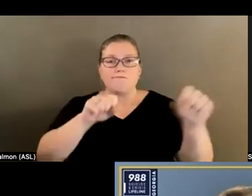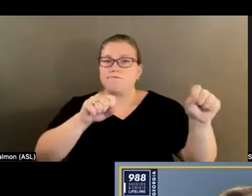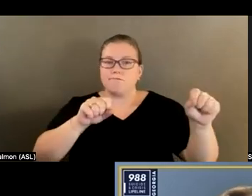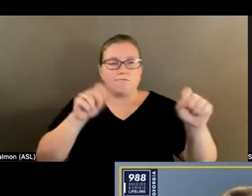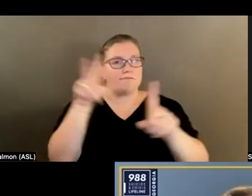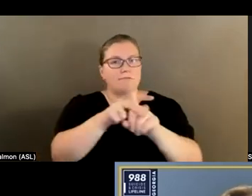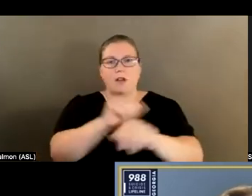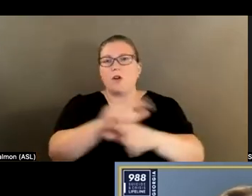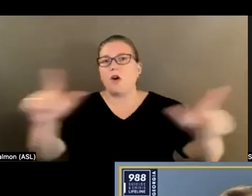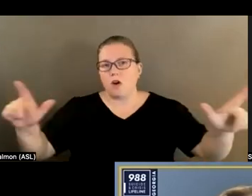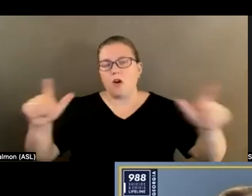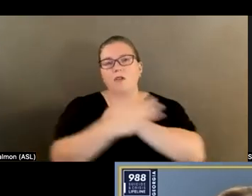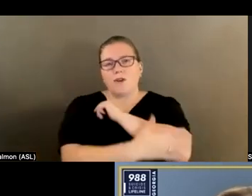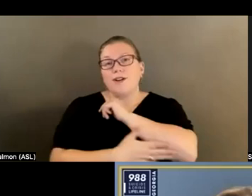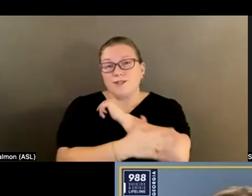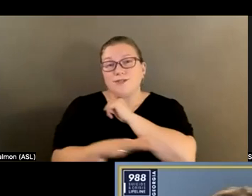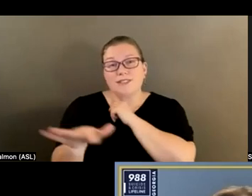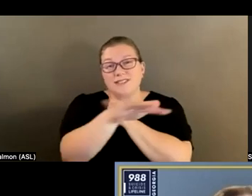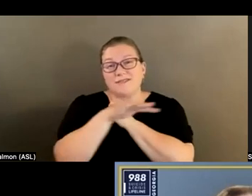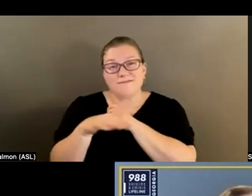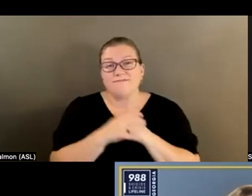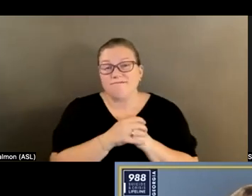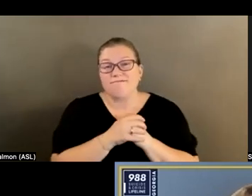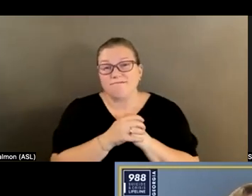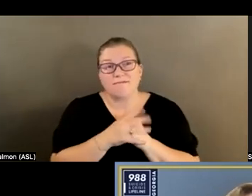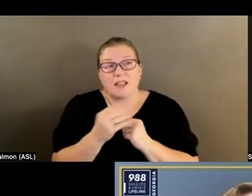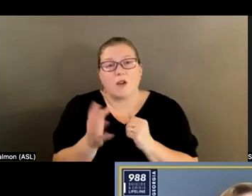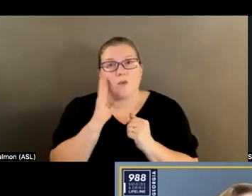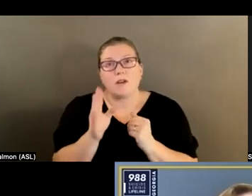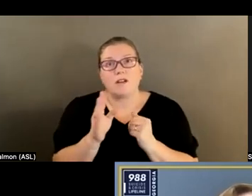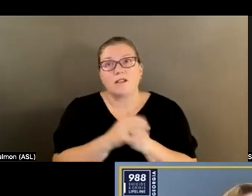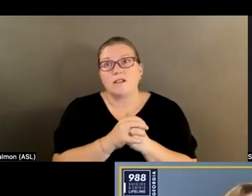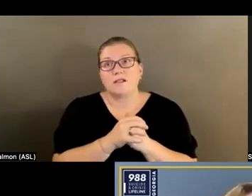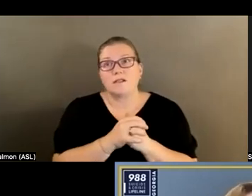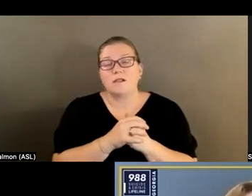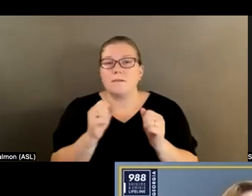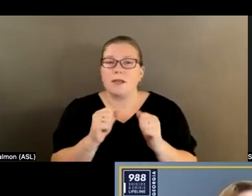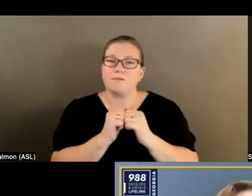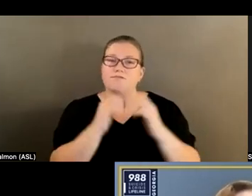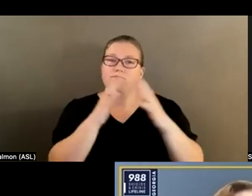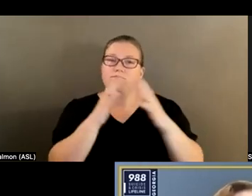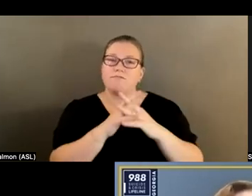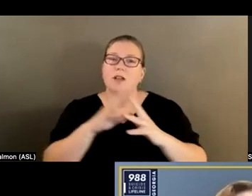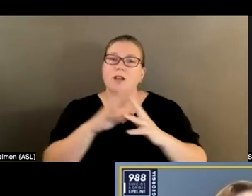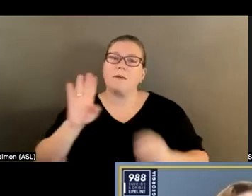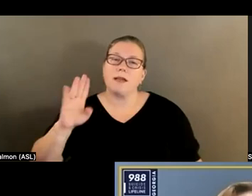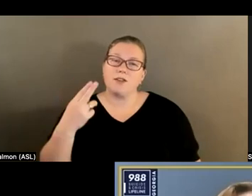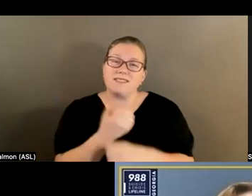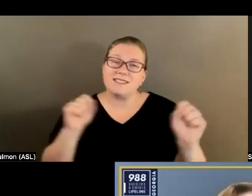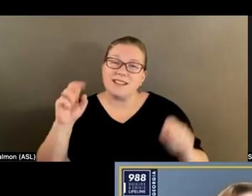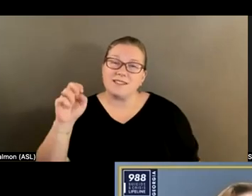across the country and fully to kind of create the behavioral health safety net for the